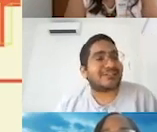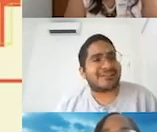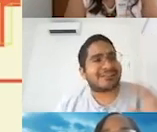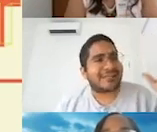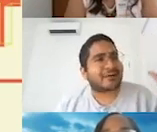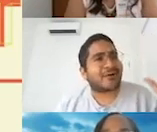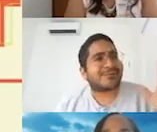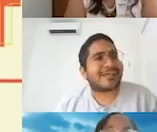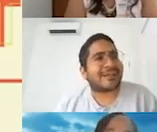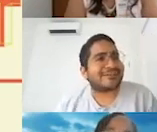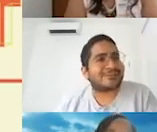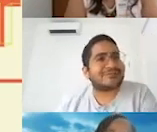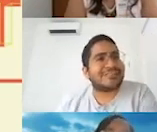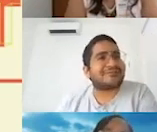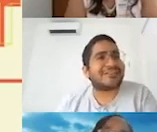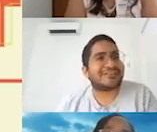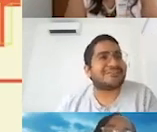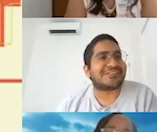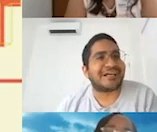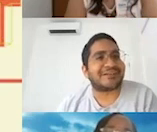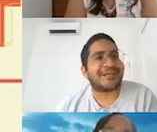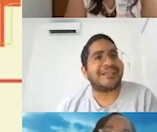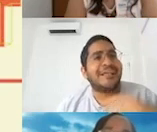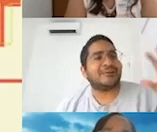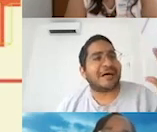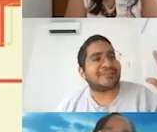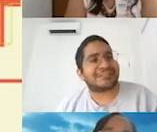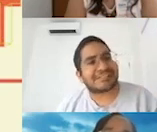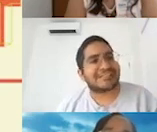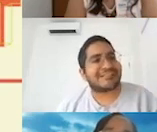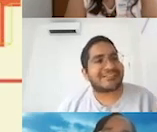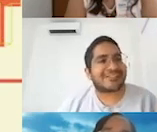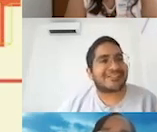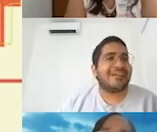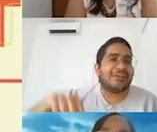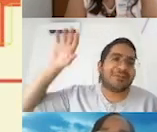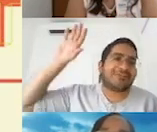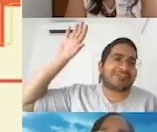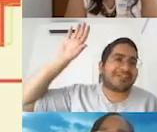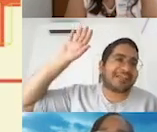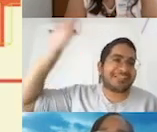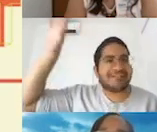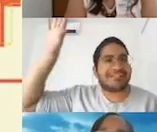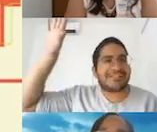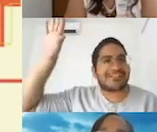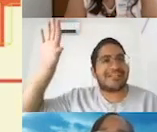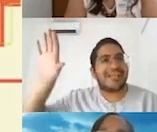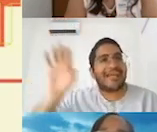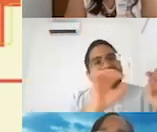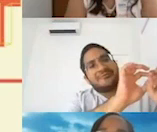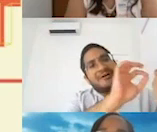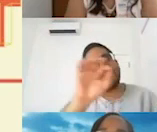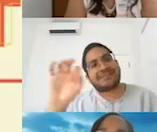ideal condition. This is like Herb Simon's sort of definition of design, right? You have an existing condition, you envision an ideal